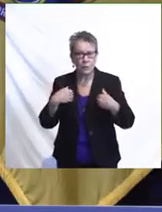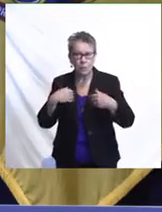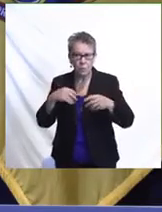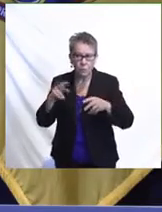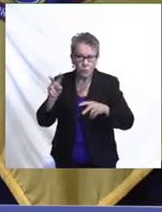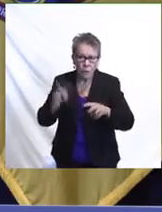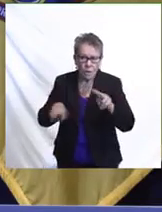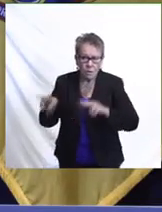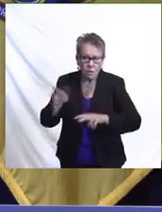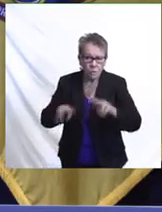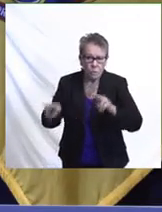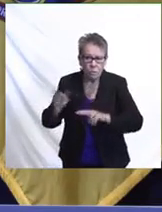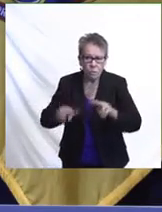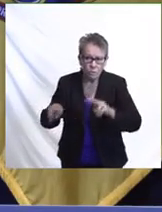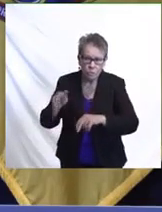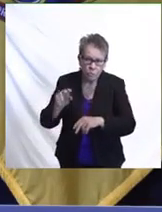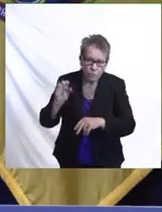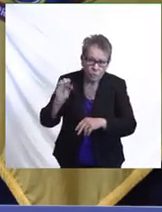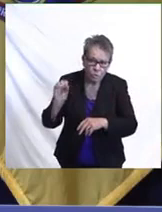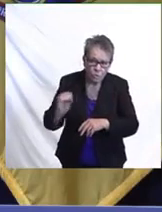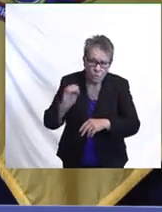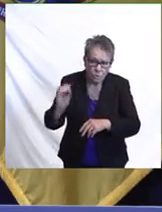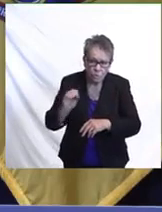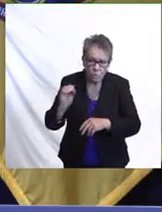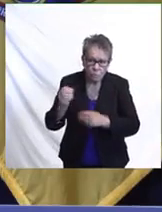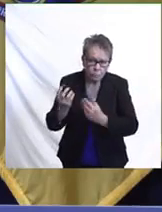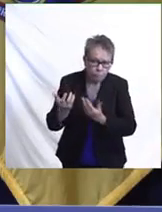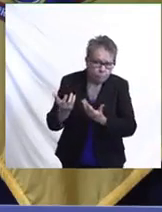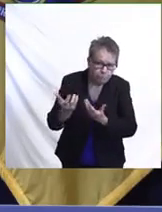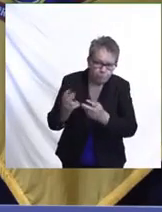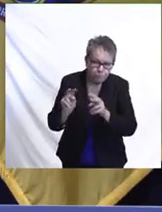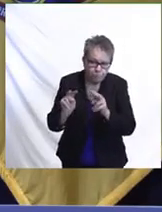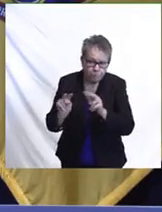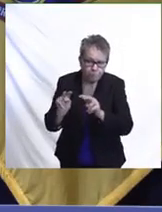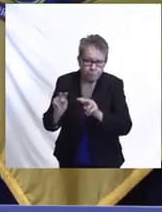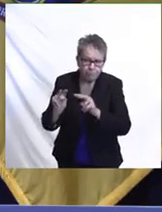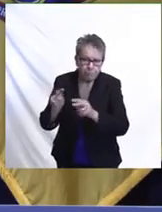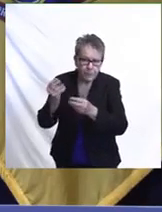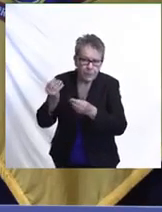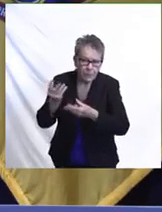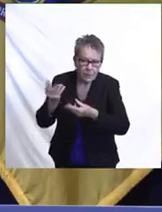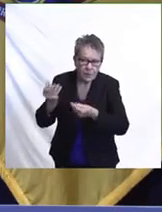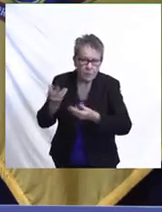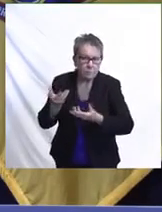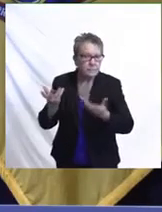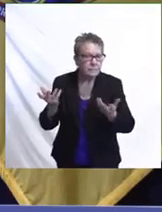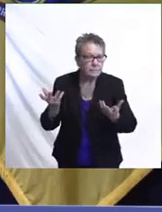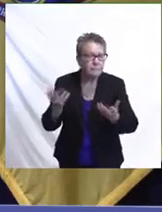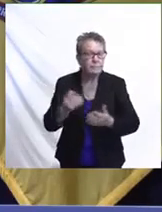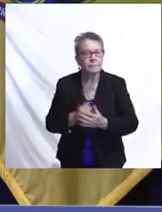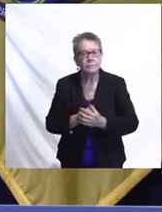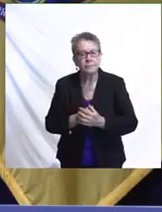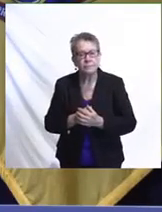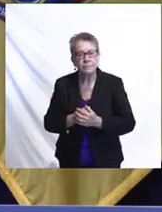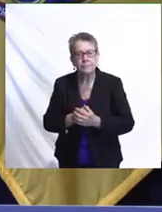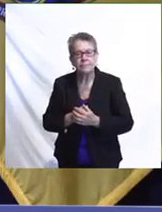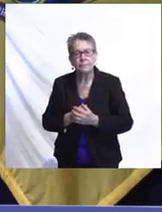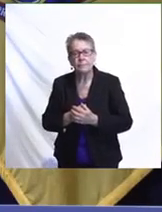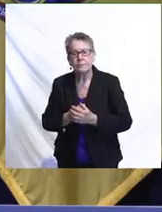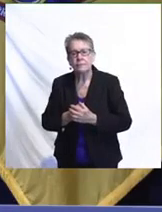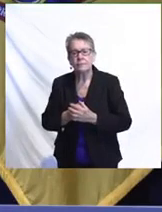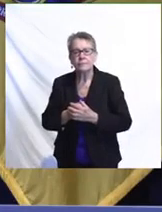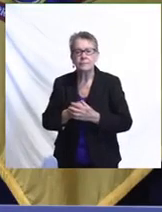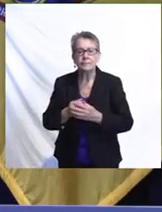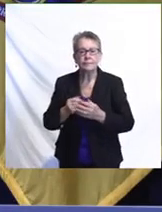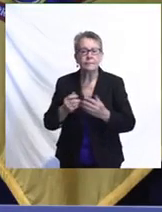will do, both in New Jersey and around the country and around the world. Let's stay close to it. Let's make all of our decisions based